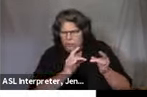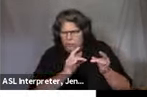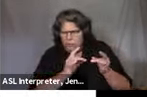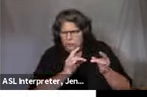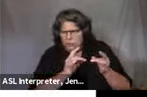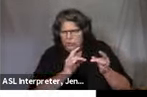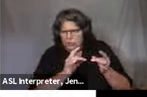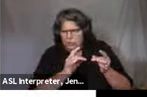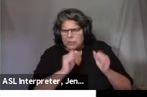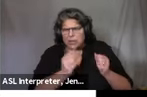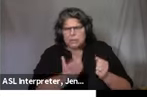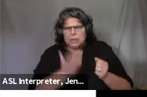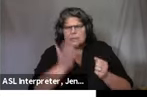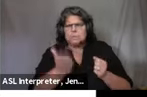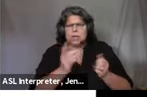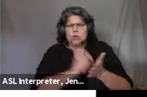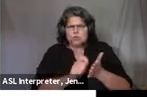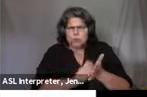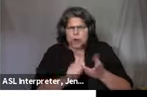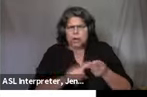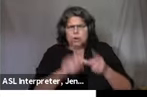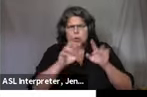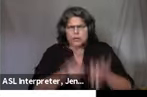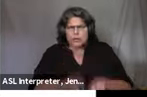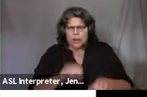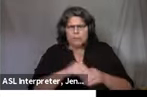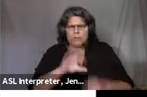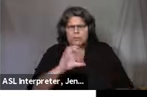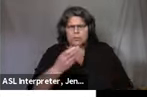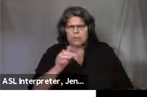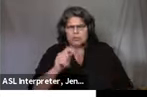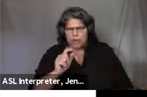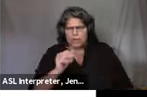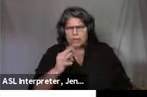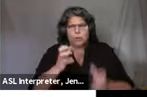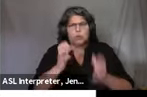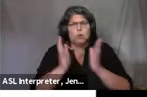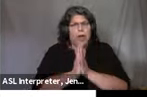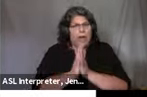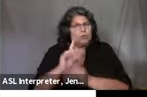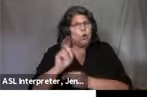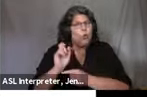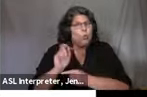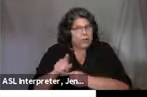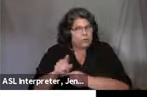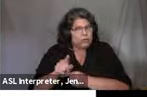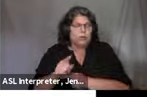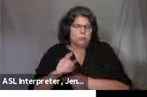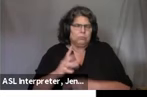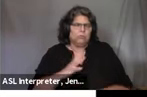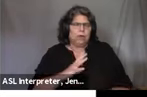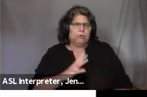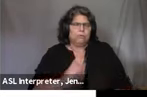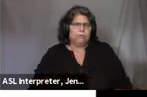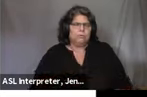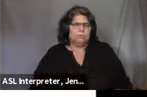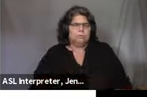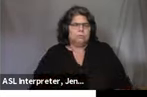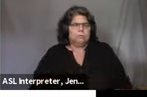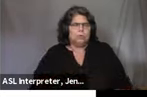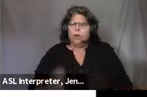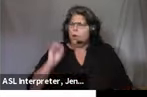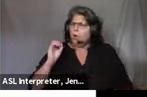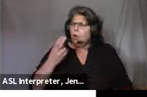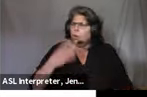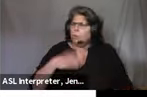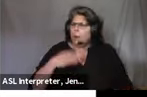should be submitted in writing or typed into the chat. If you want to ask a question of the panelists, you can do so. Oh,